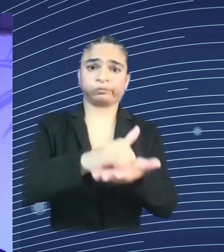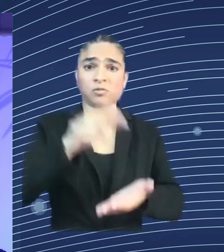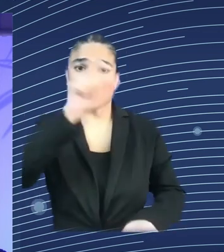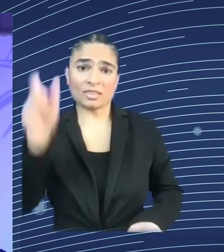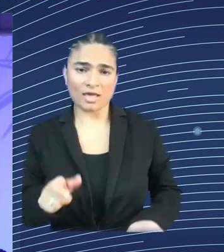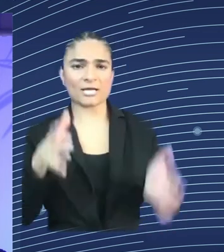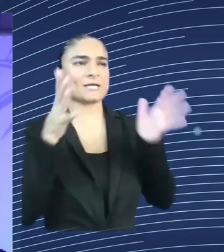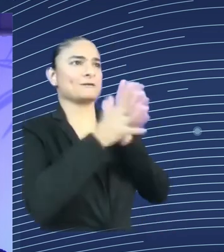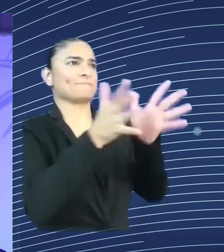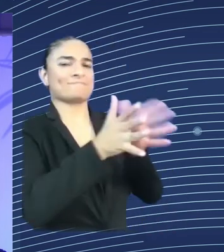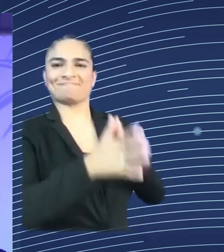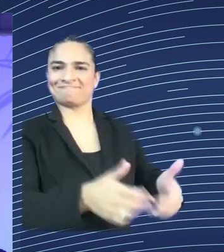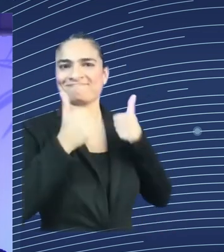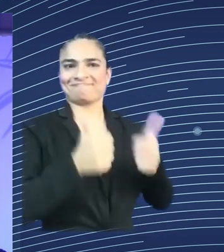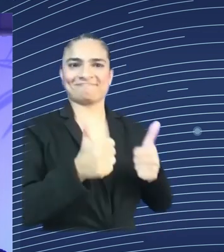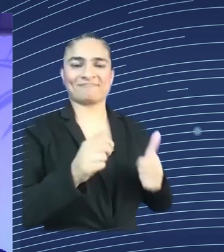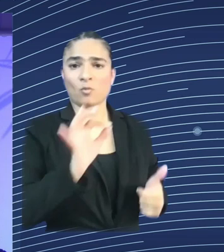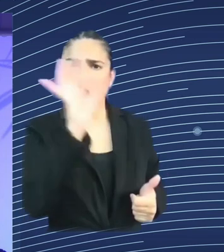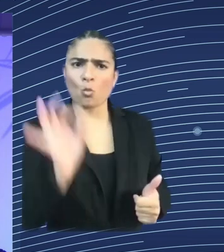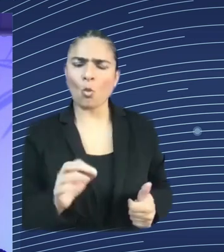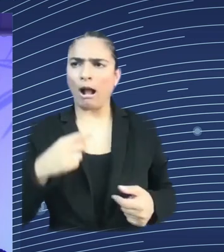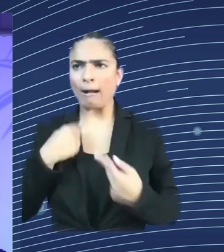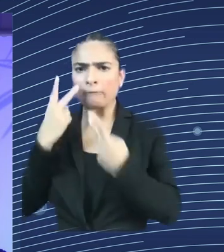to know that also in Belgium they use